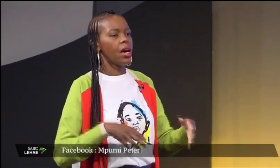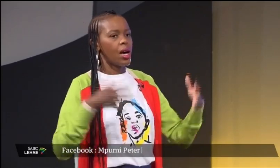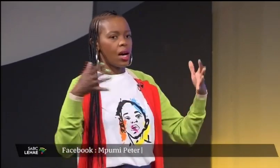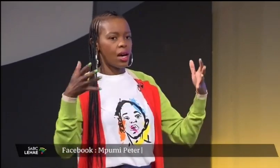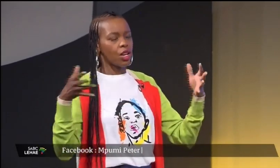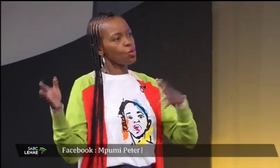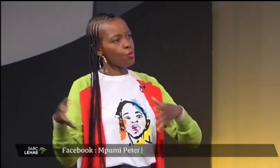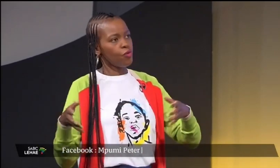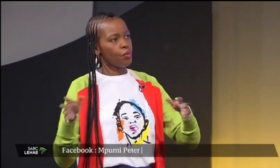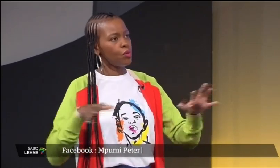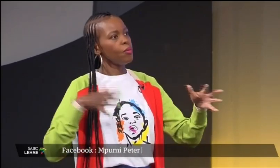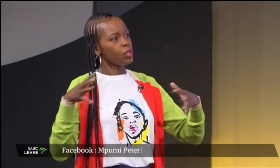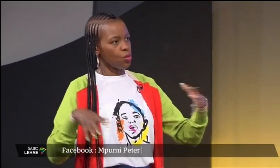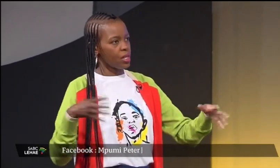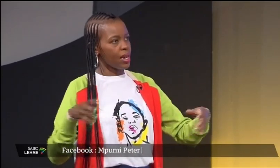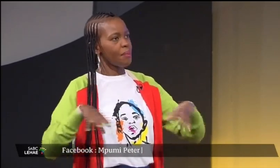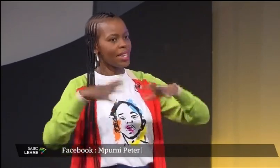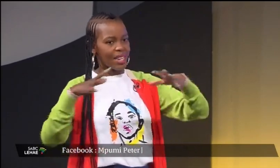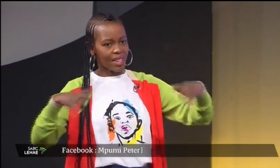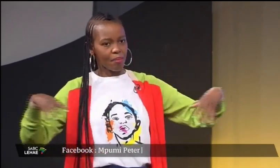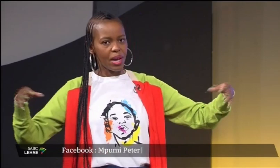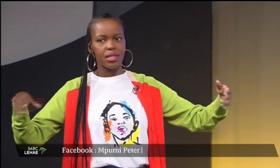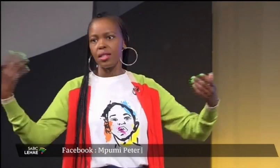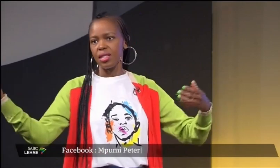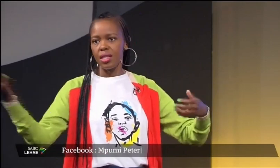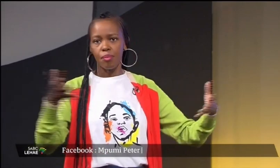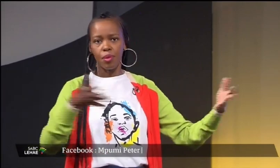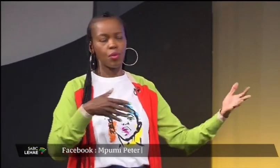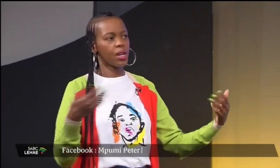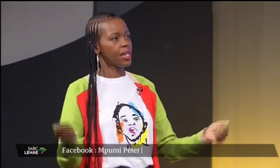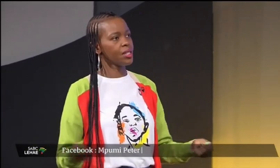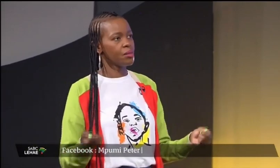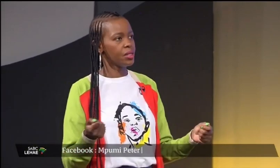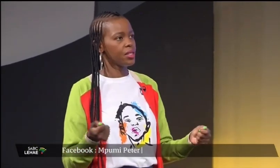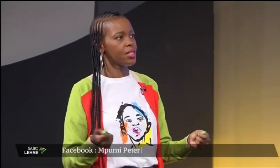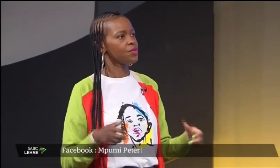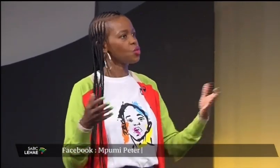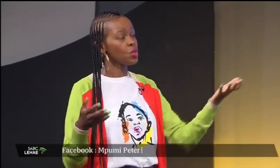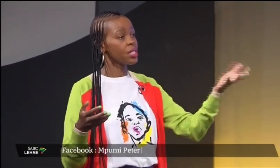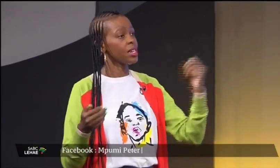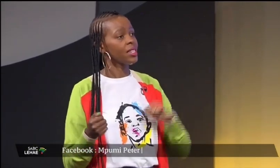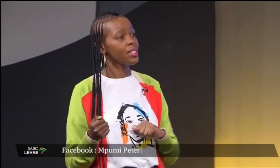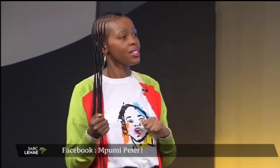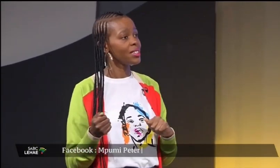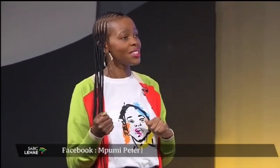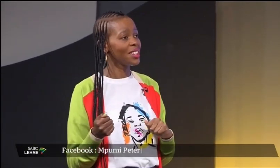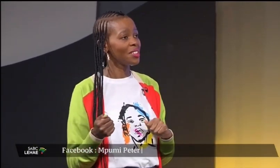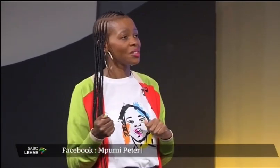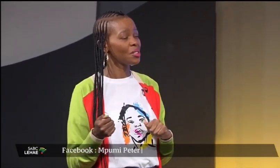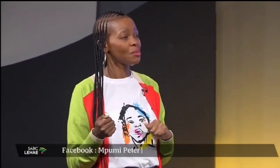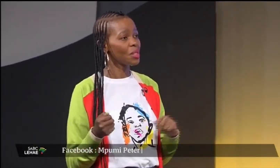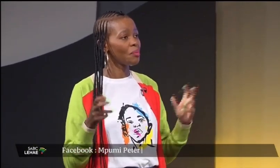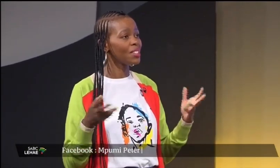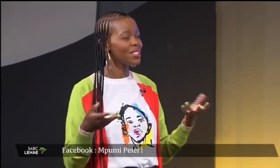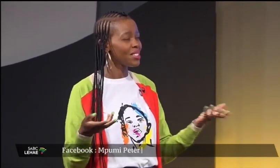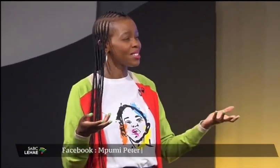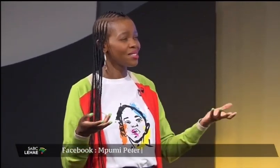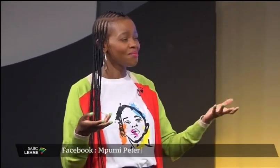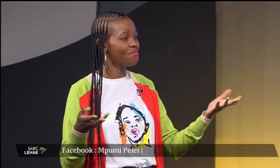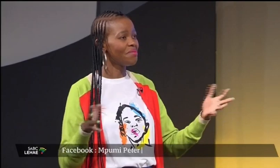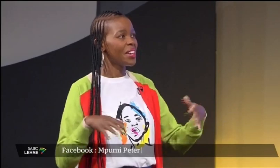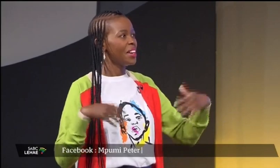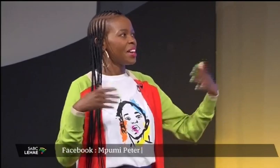Where a group of people bazoza bahlale phansi, let's say people like SABC ngifuna ukwenza Christmas